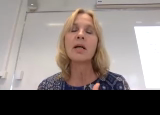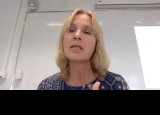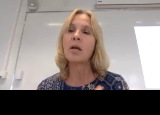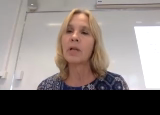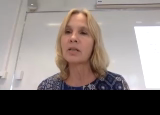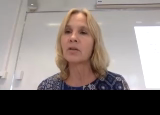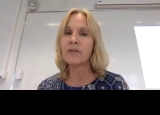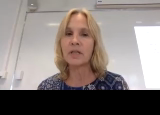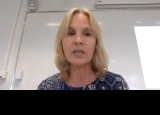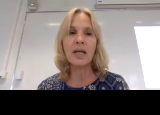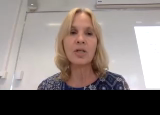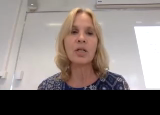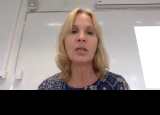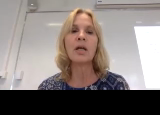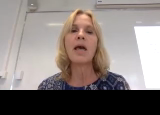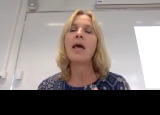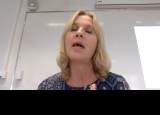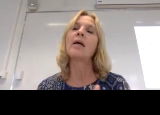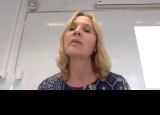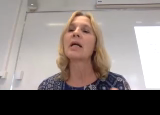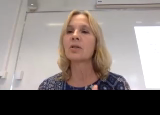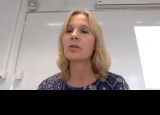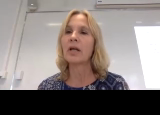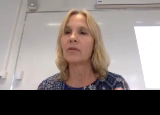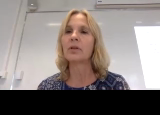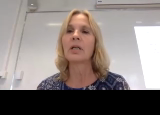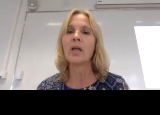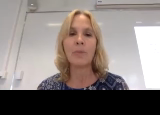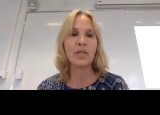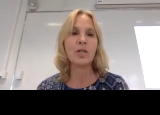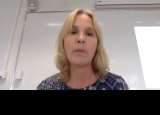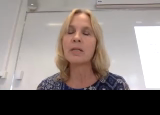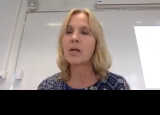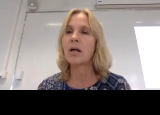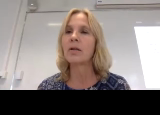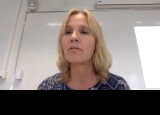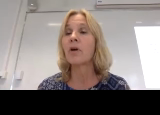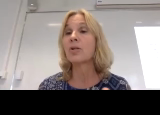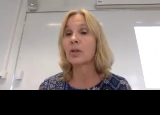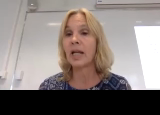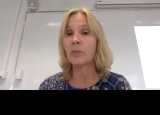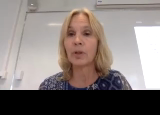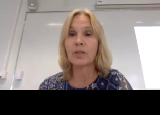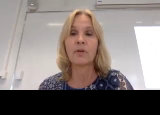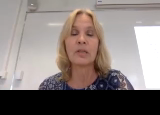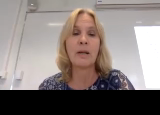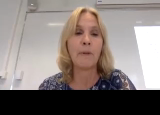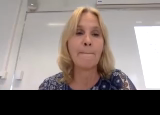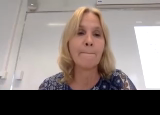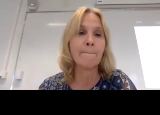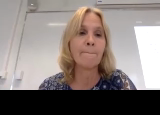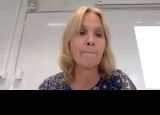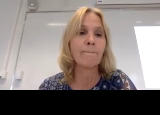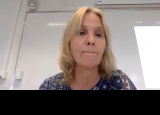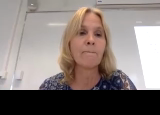at sublexical facilitation and lexical level competition based on phonological neighborhoods, for